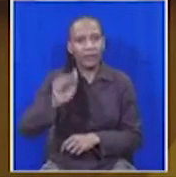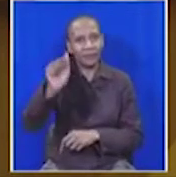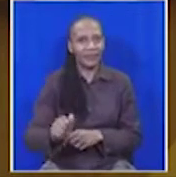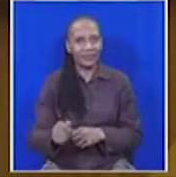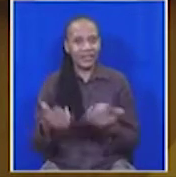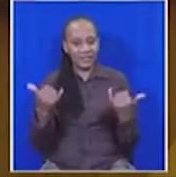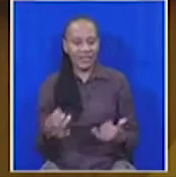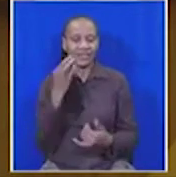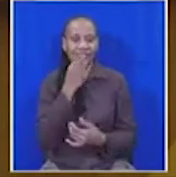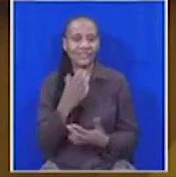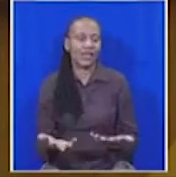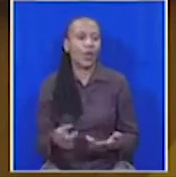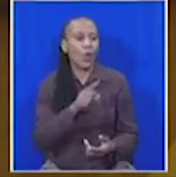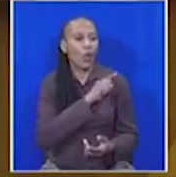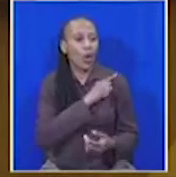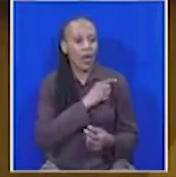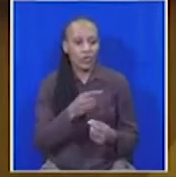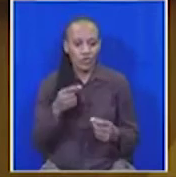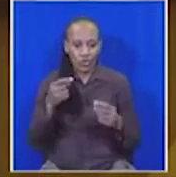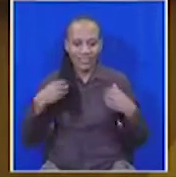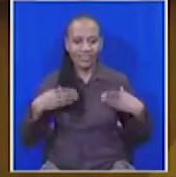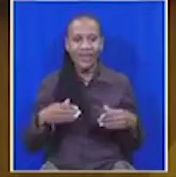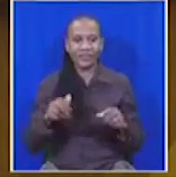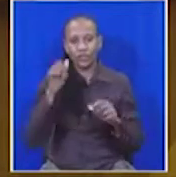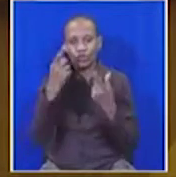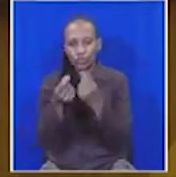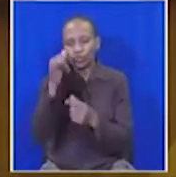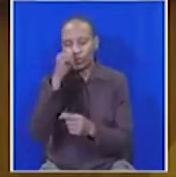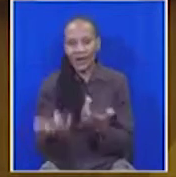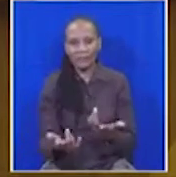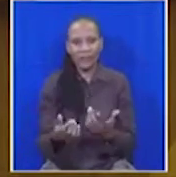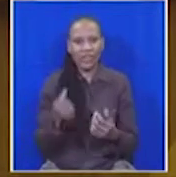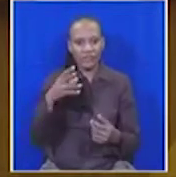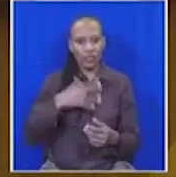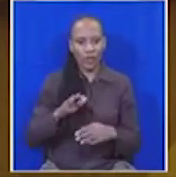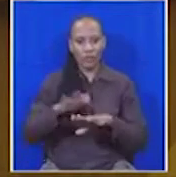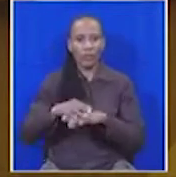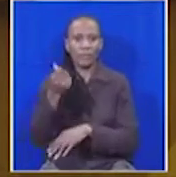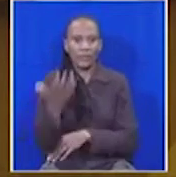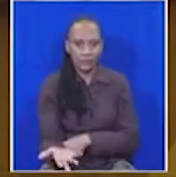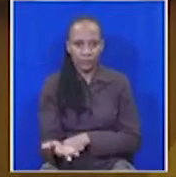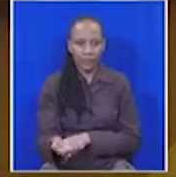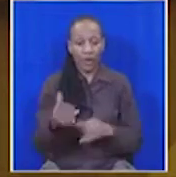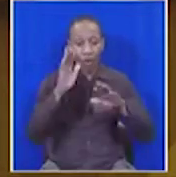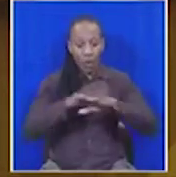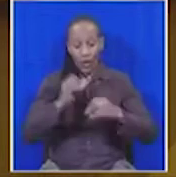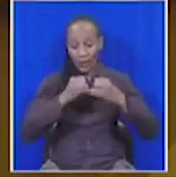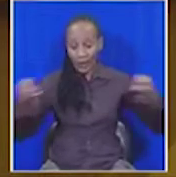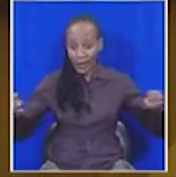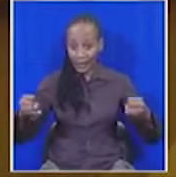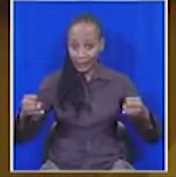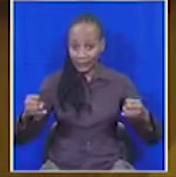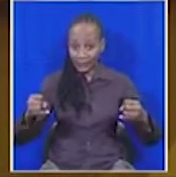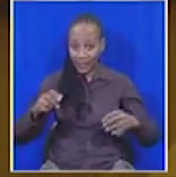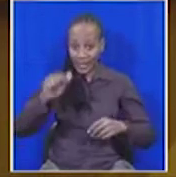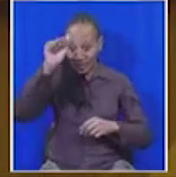white-collar crime to fuel their addiction and try to cover their losses. The argument that online gambling on the internet is going to